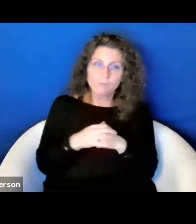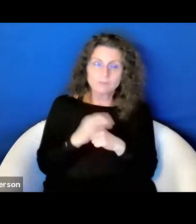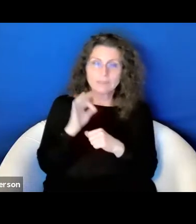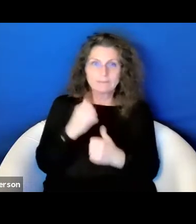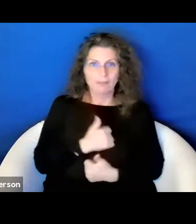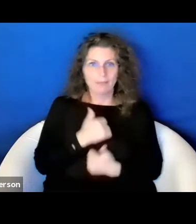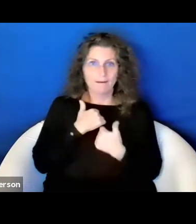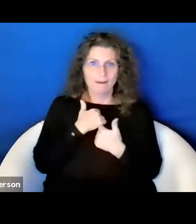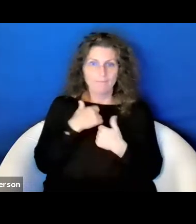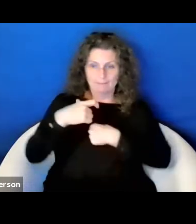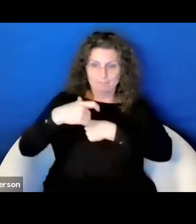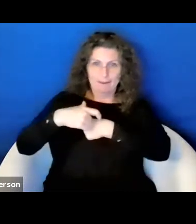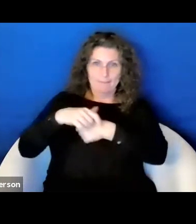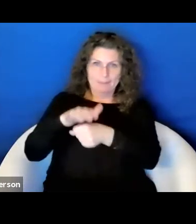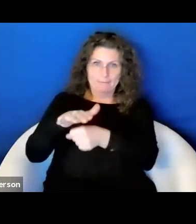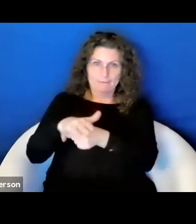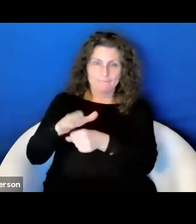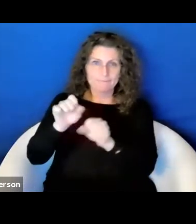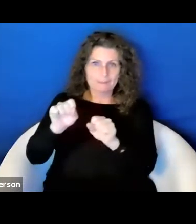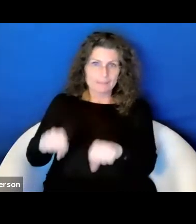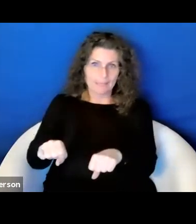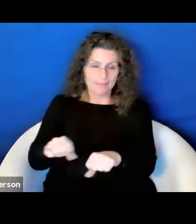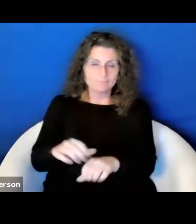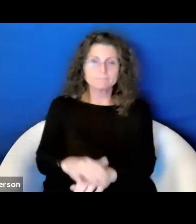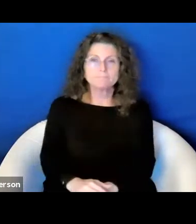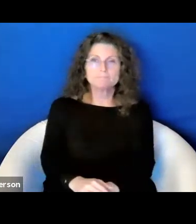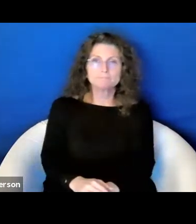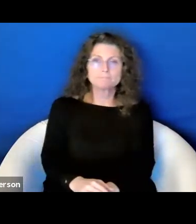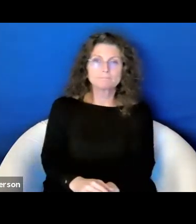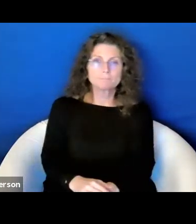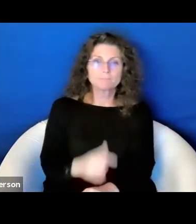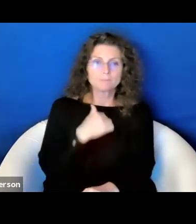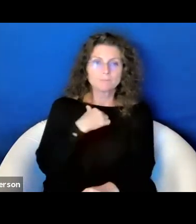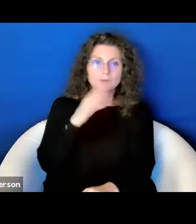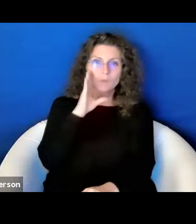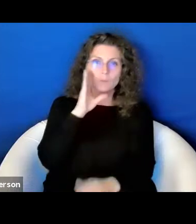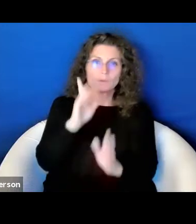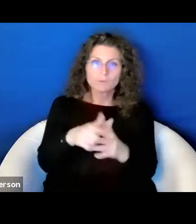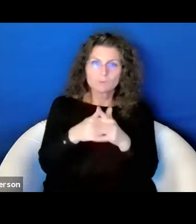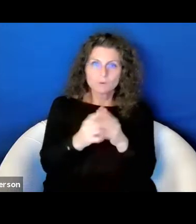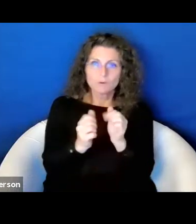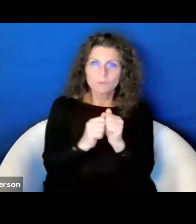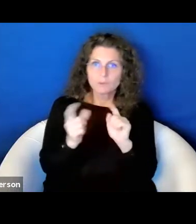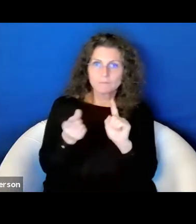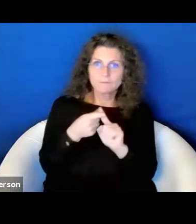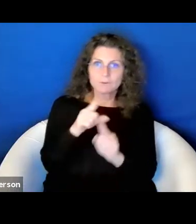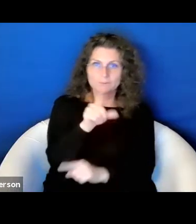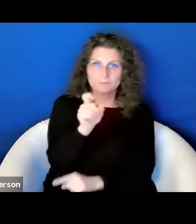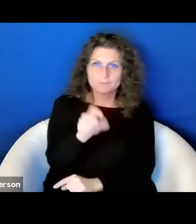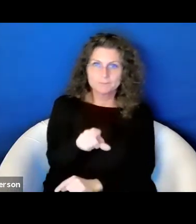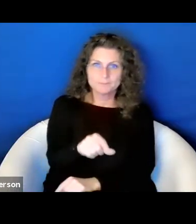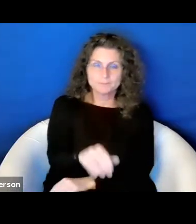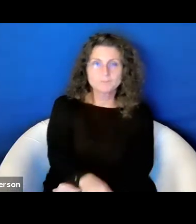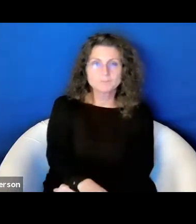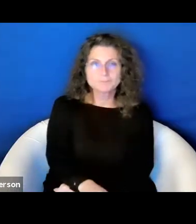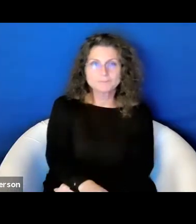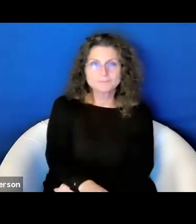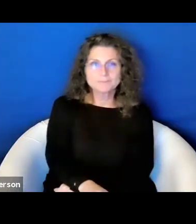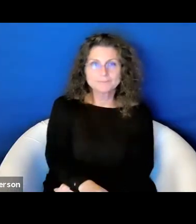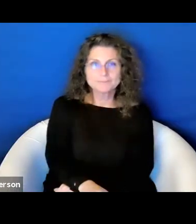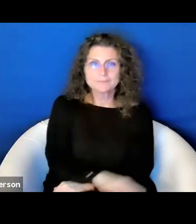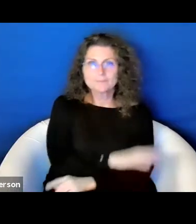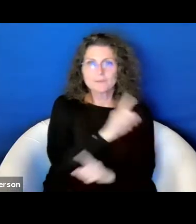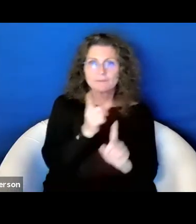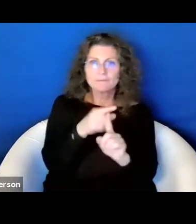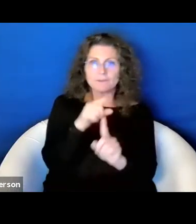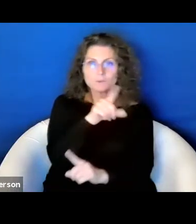that. So with that, I'm going to start with the first question. And the question is